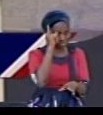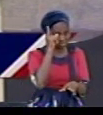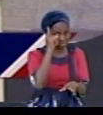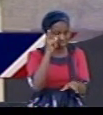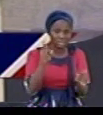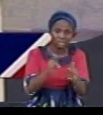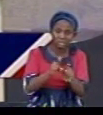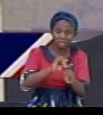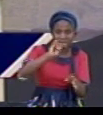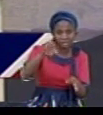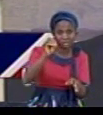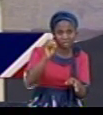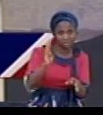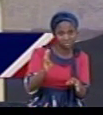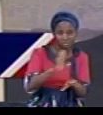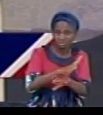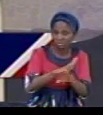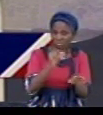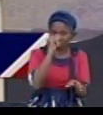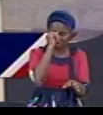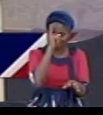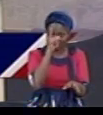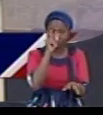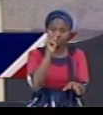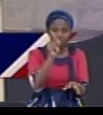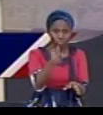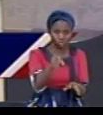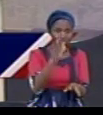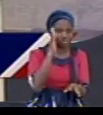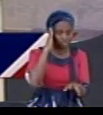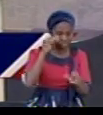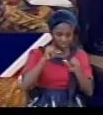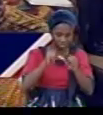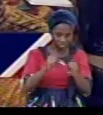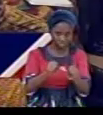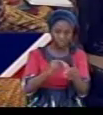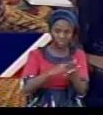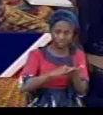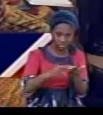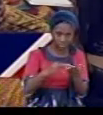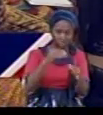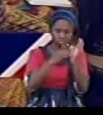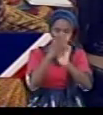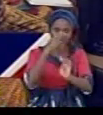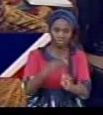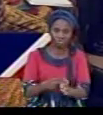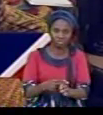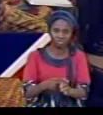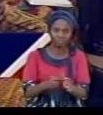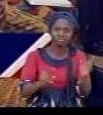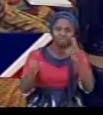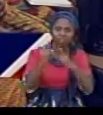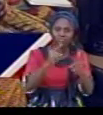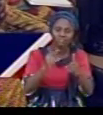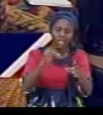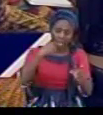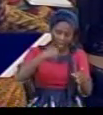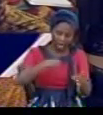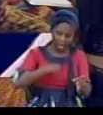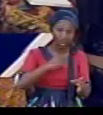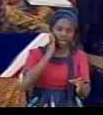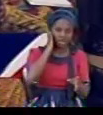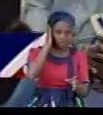not understand, you will remain righteous. I will